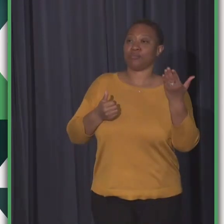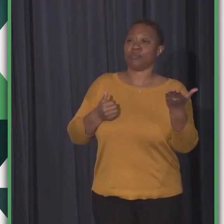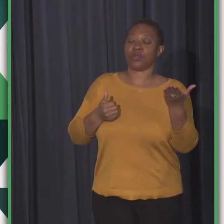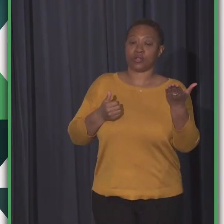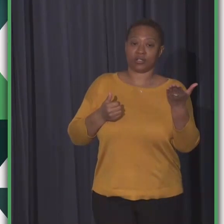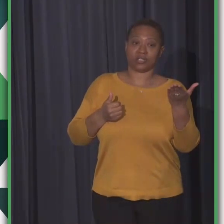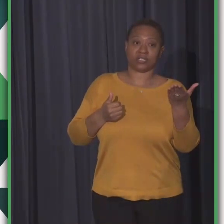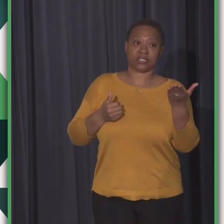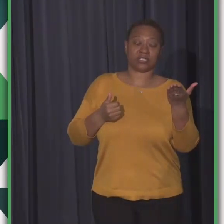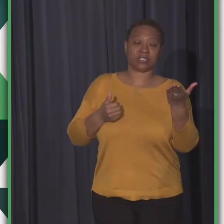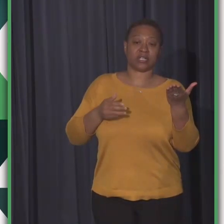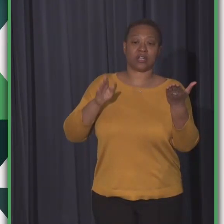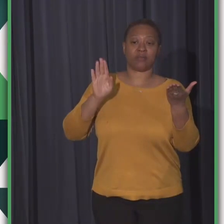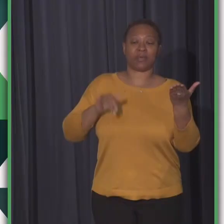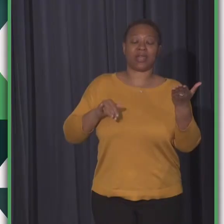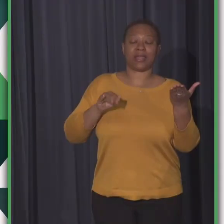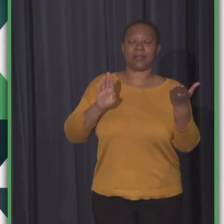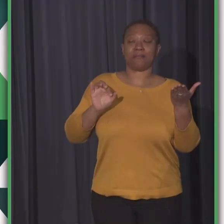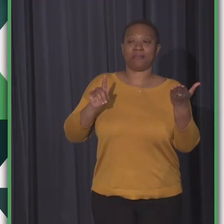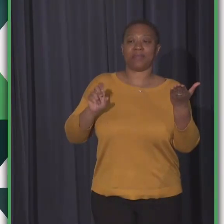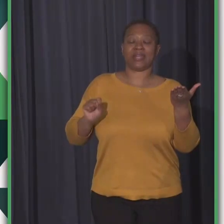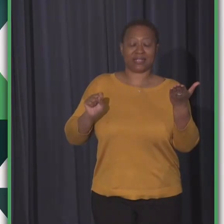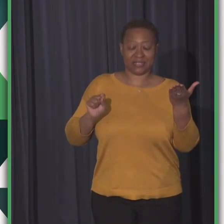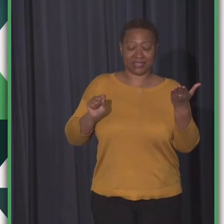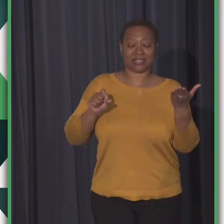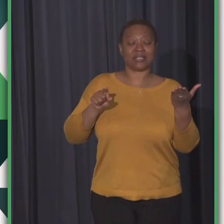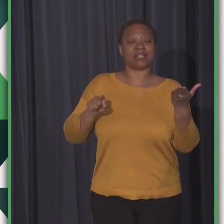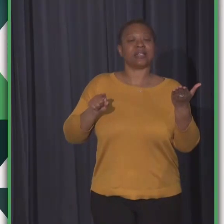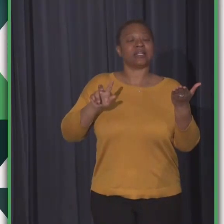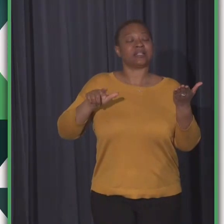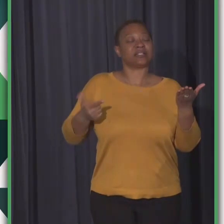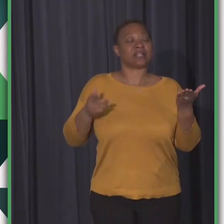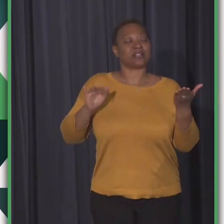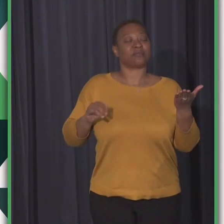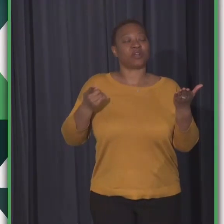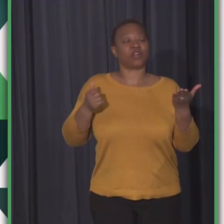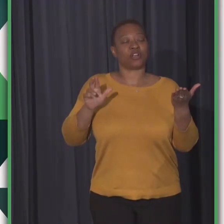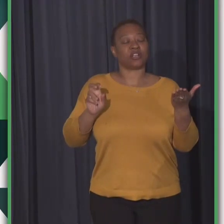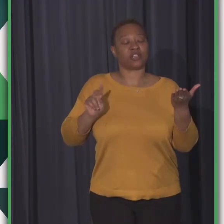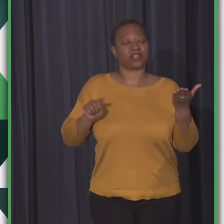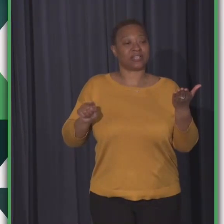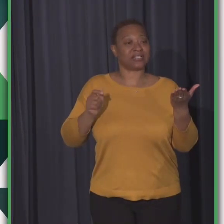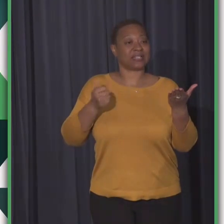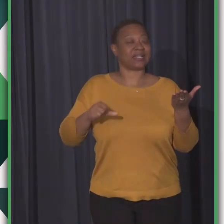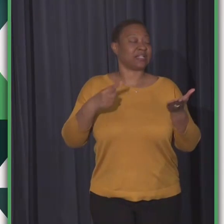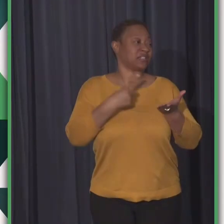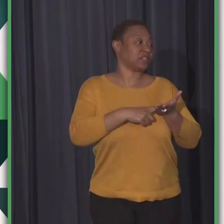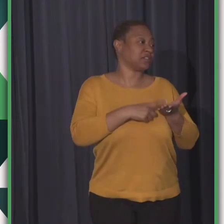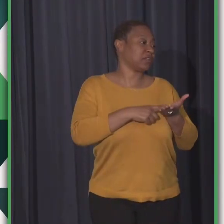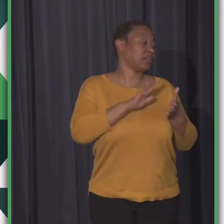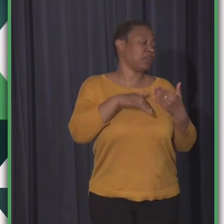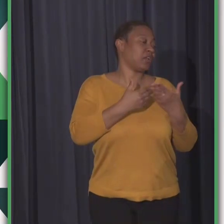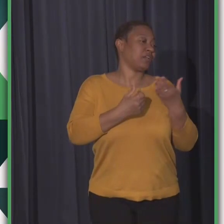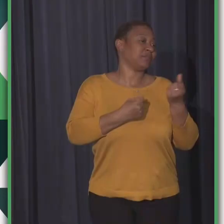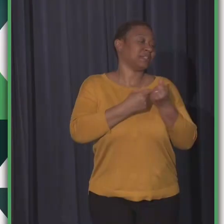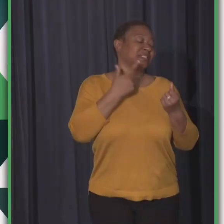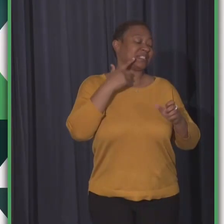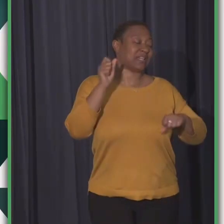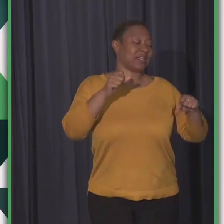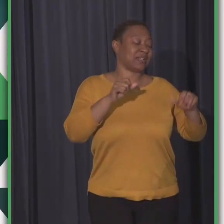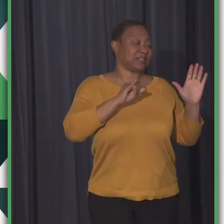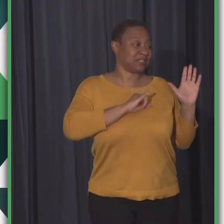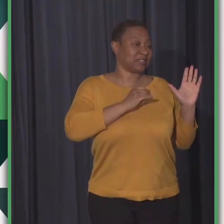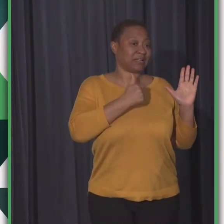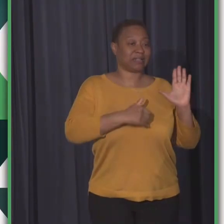stated the motion by Commissioner Banks to go into closed session, second by Commissioner Hernandez. Any discussion? All in favor say aye. Aye.